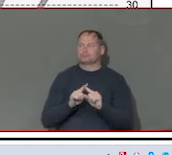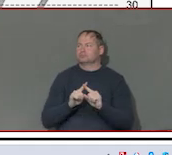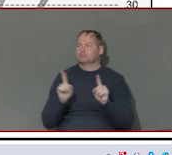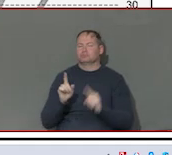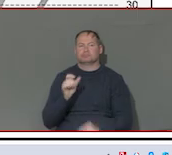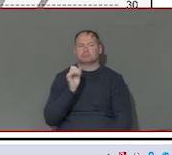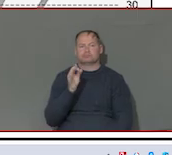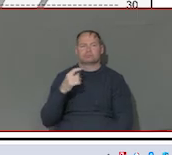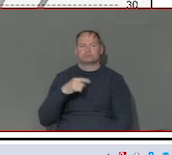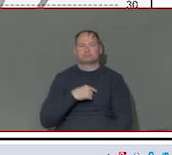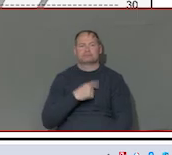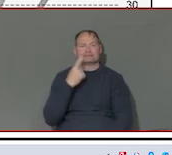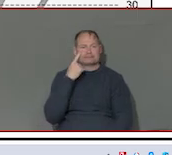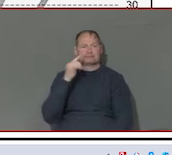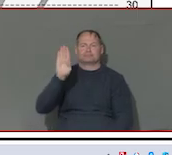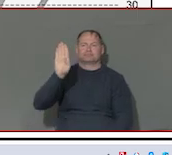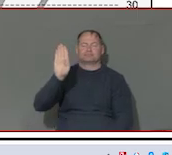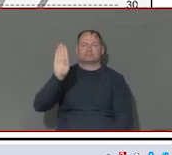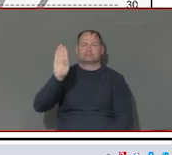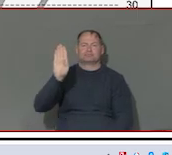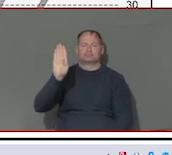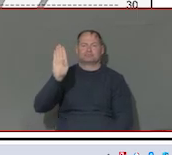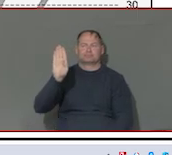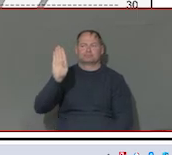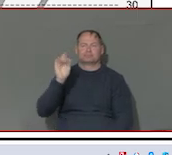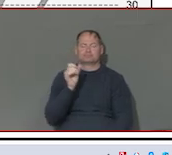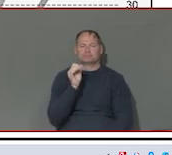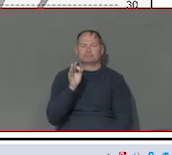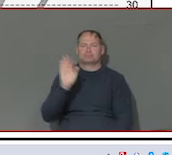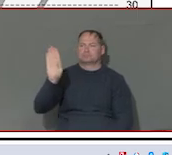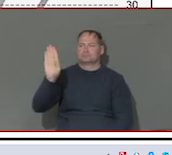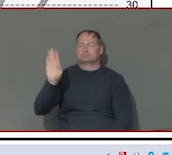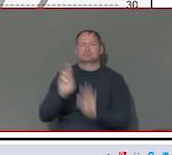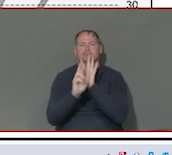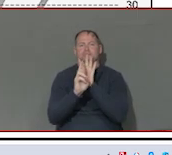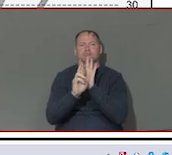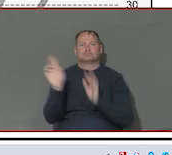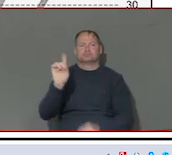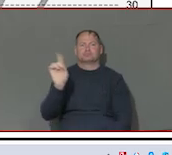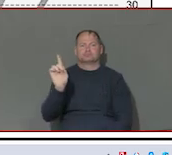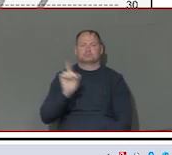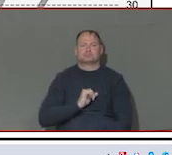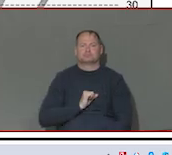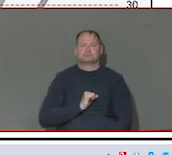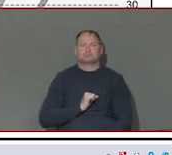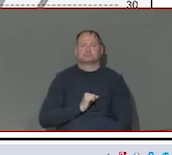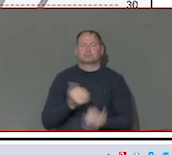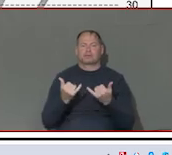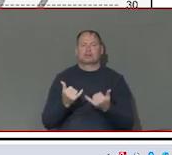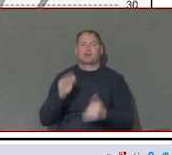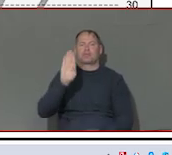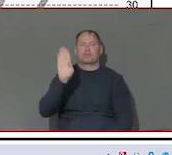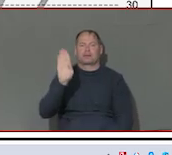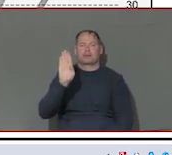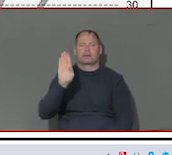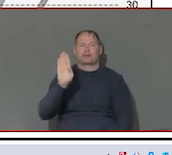at B, whenever you are asked what does B represent, you cannot write B as what?